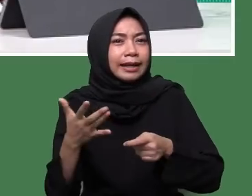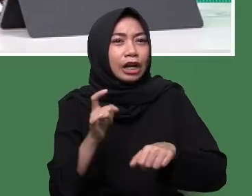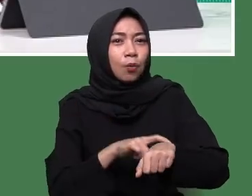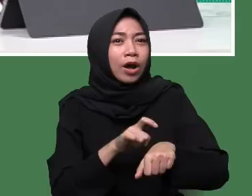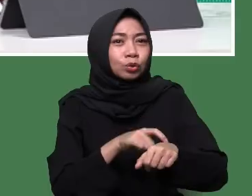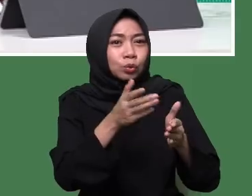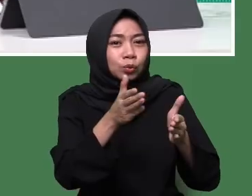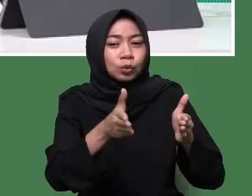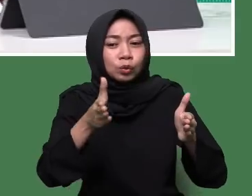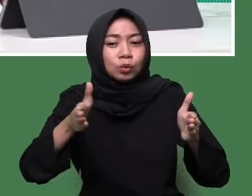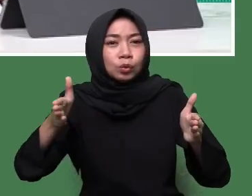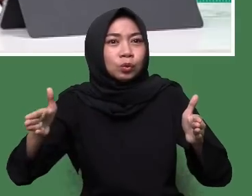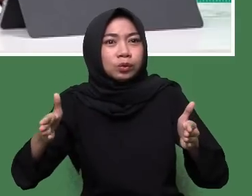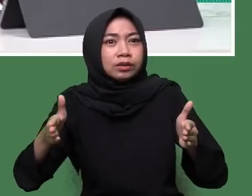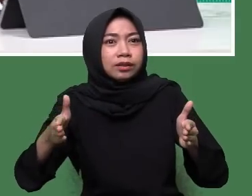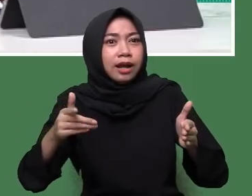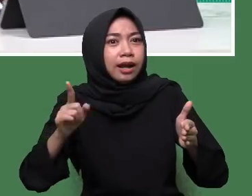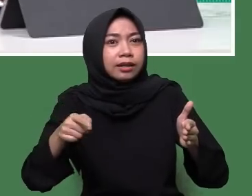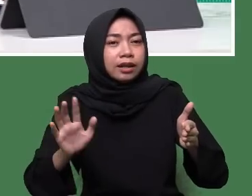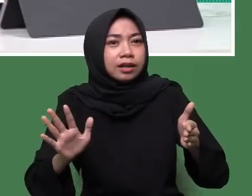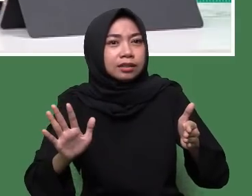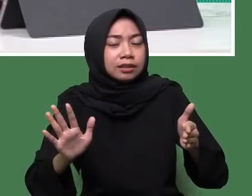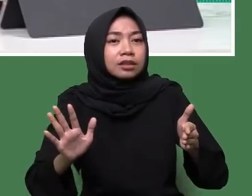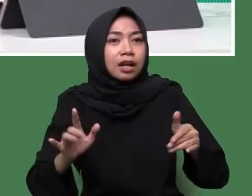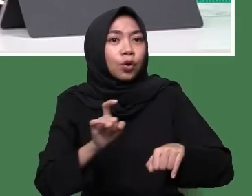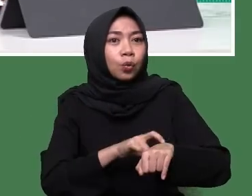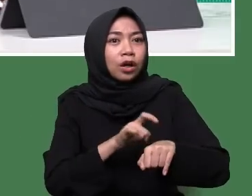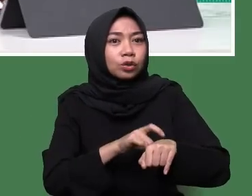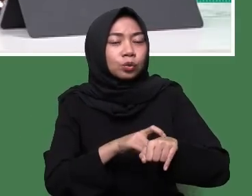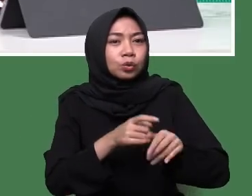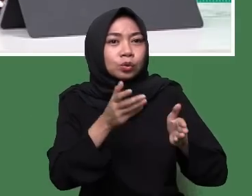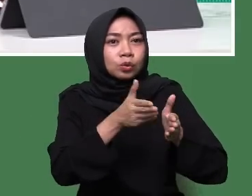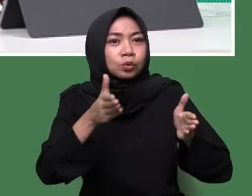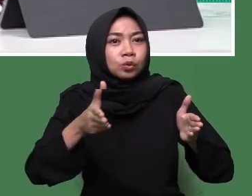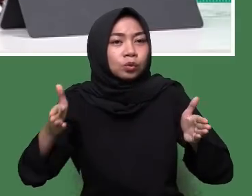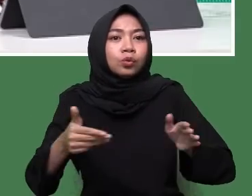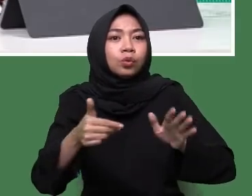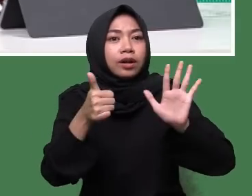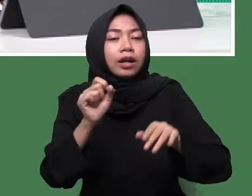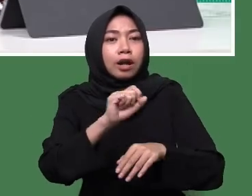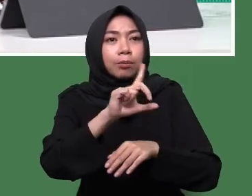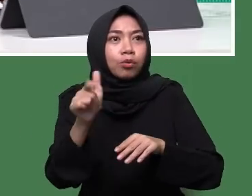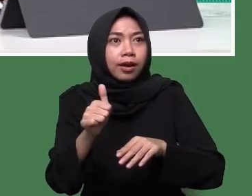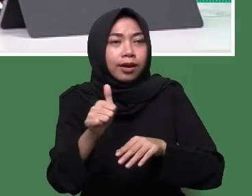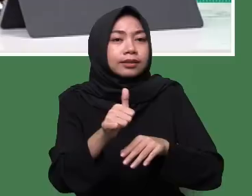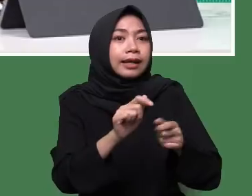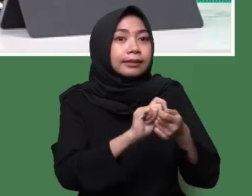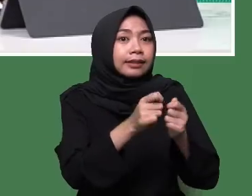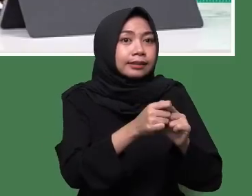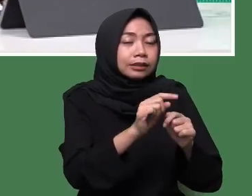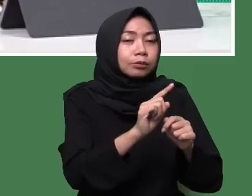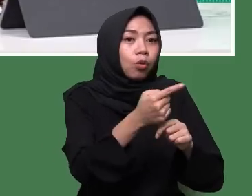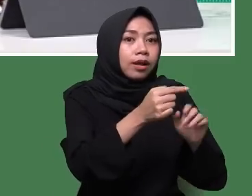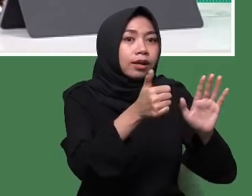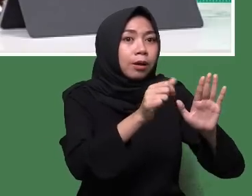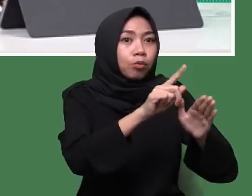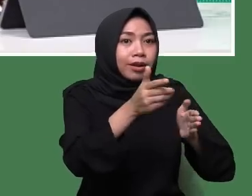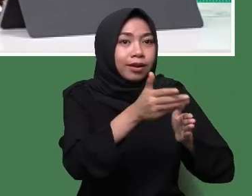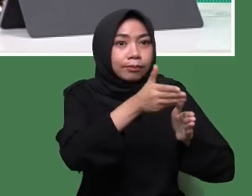mind? We are working on the time frame of 6 months, starting the task force, which is we hope